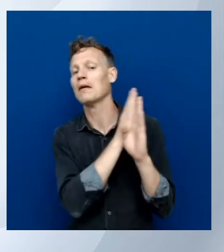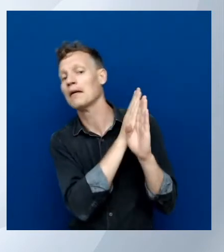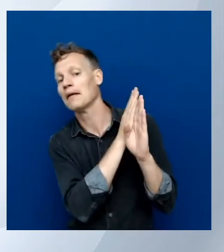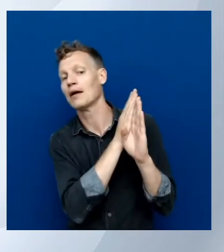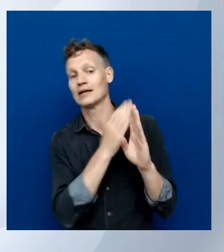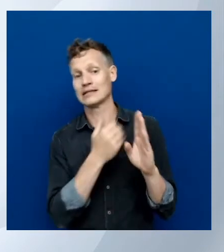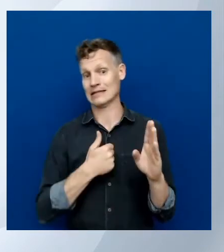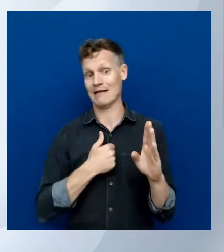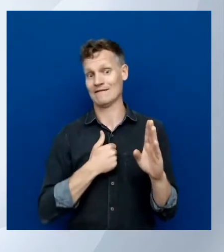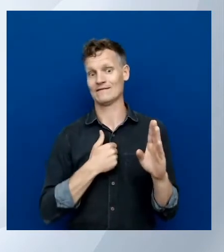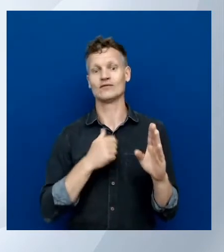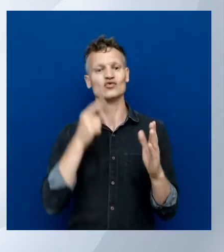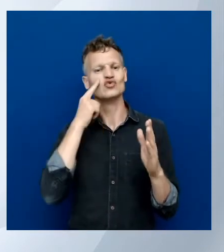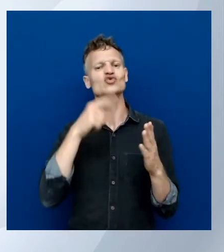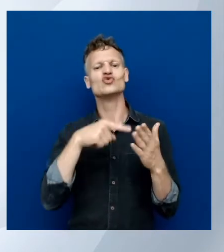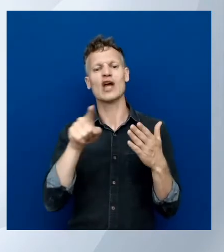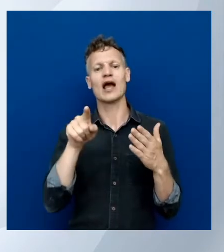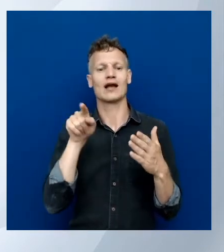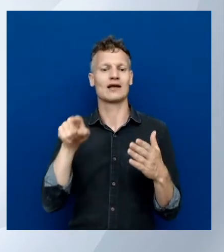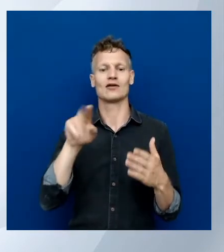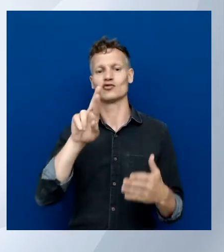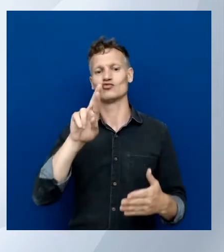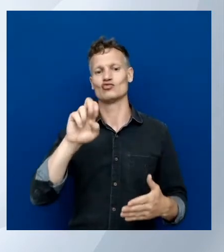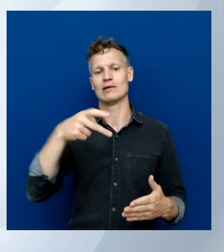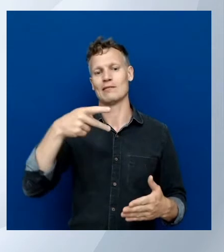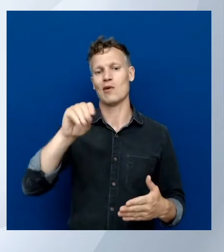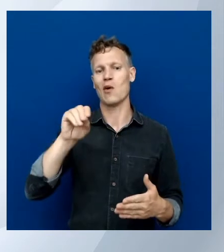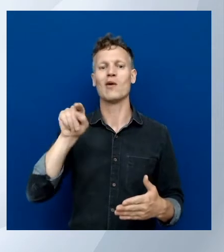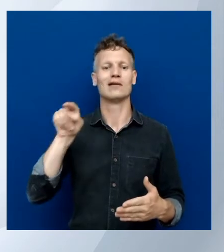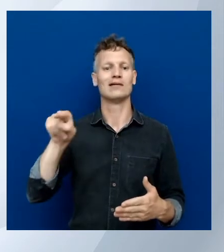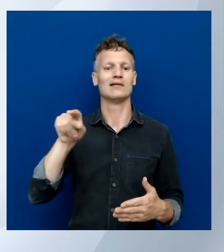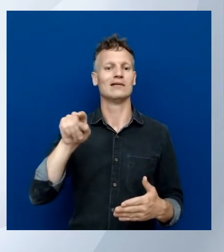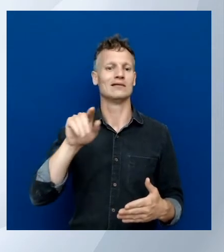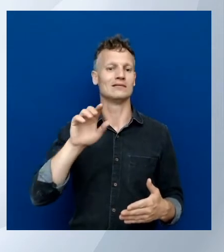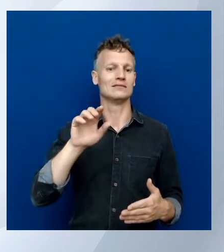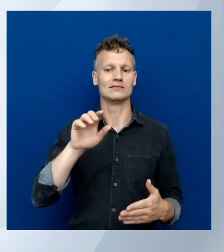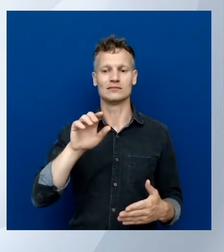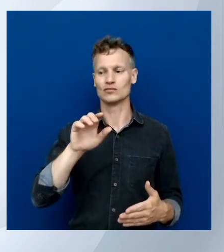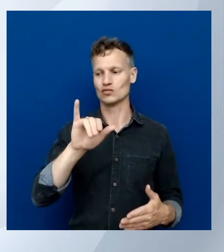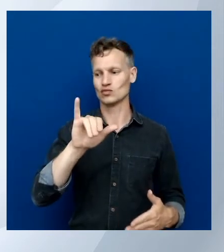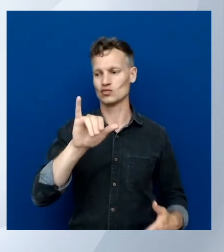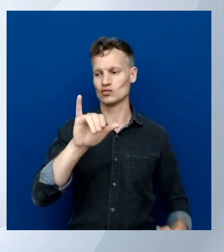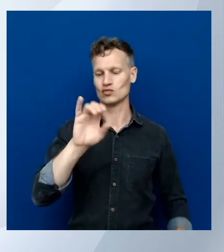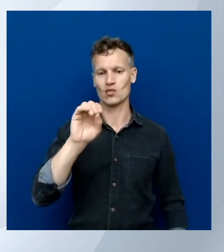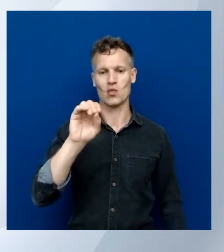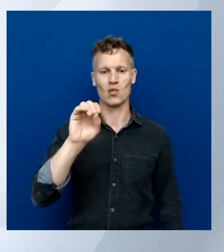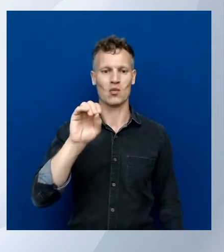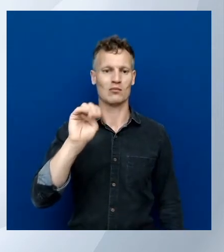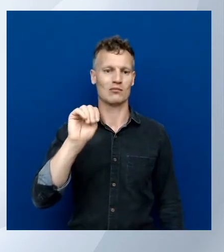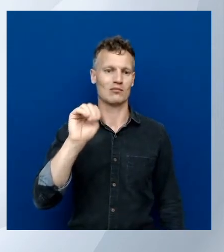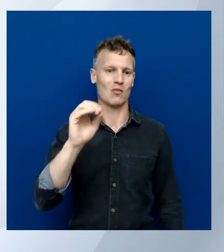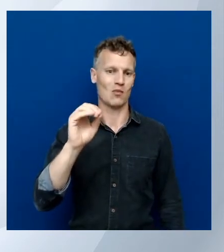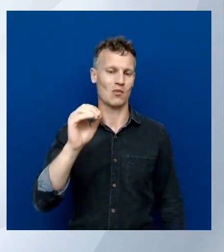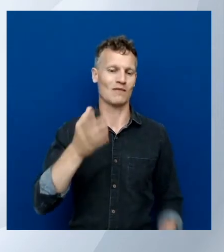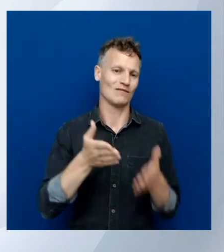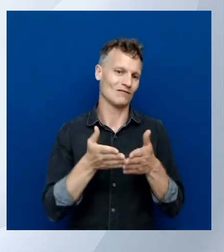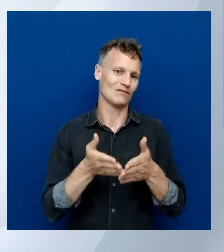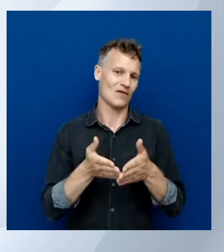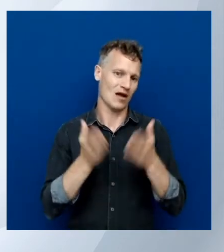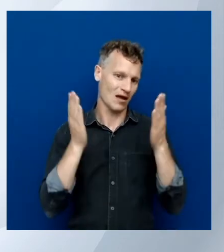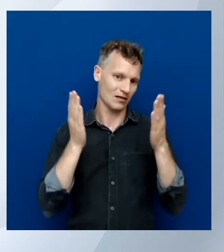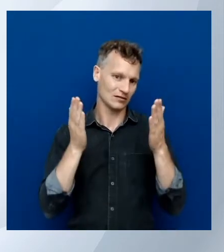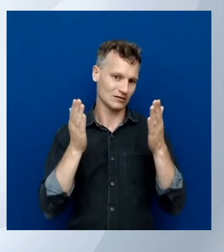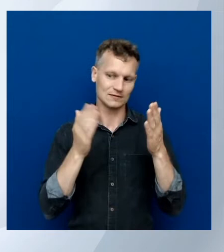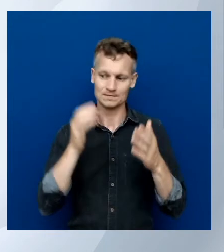repo, and you can take these YAML files and implement them into your own Gatekeeper, and then use the